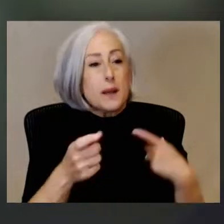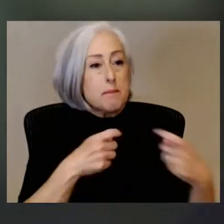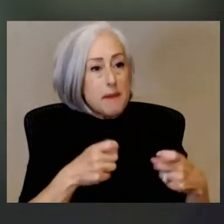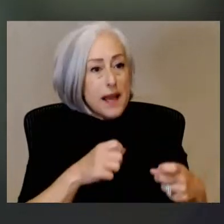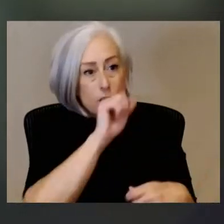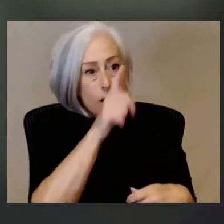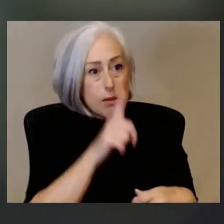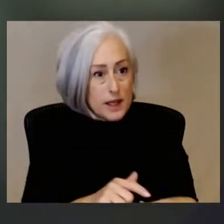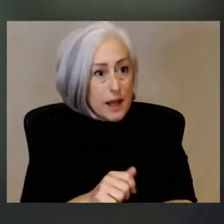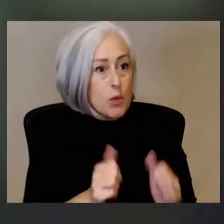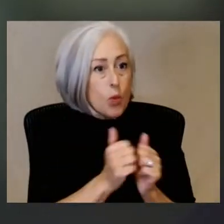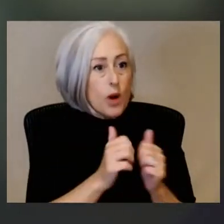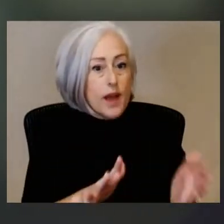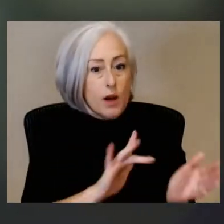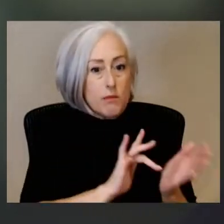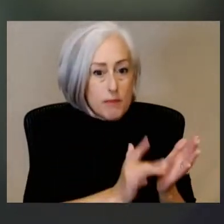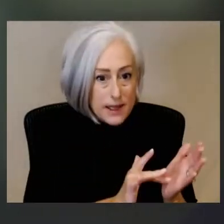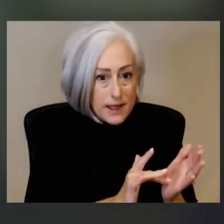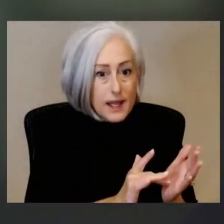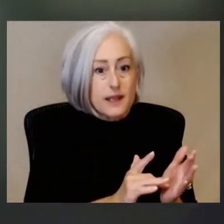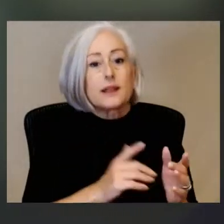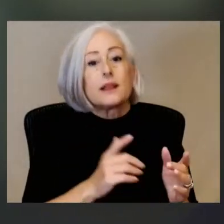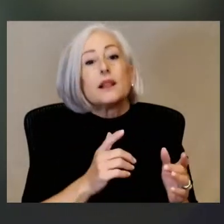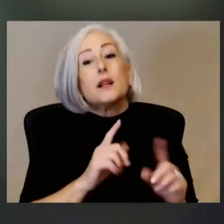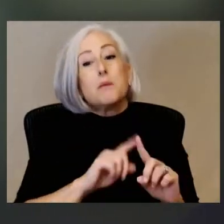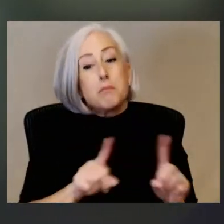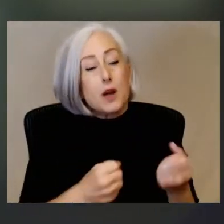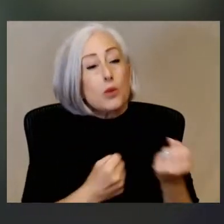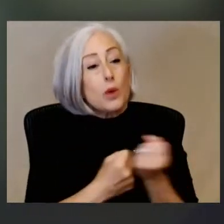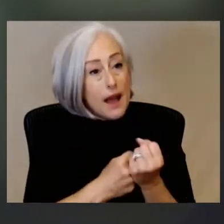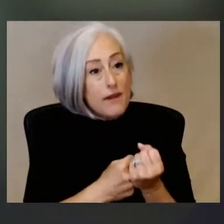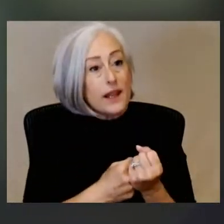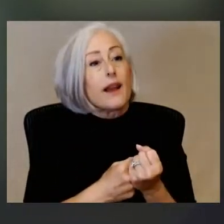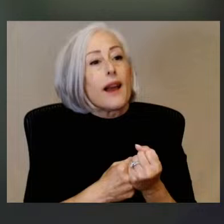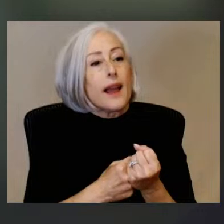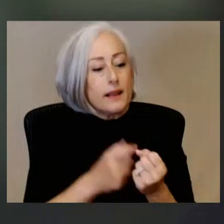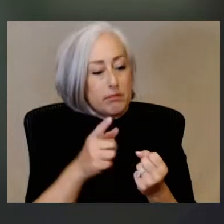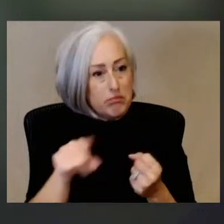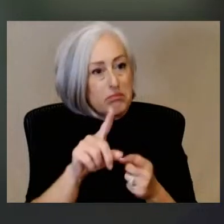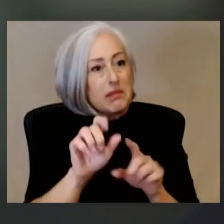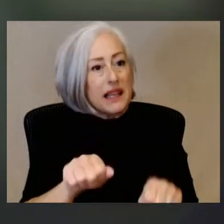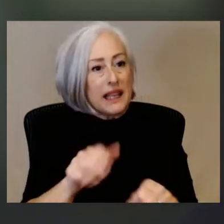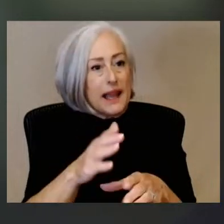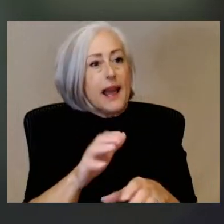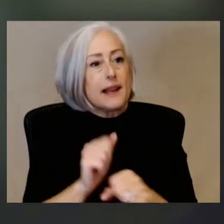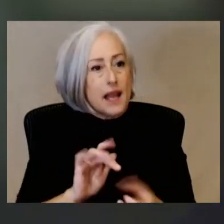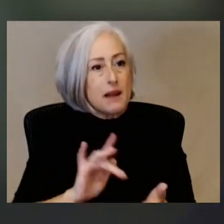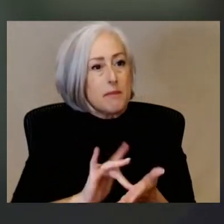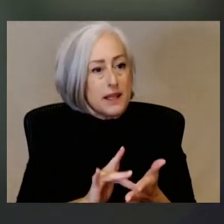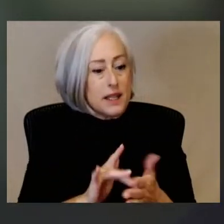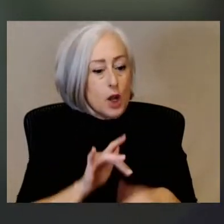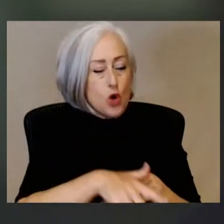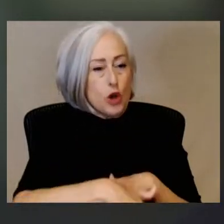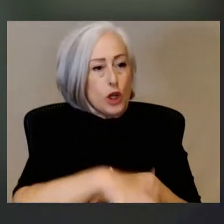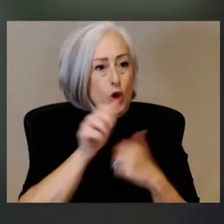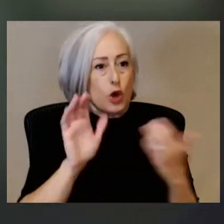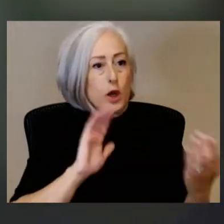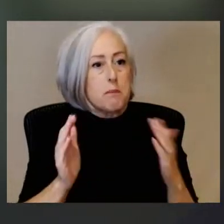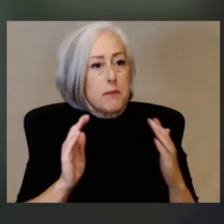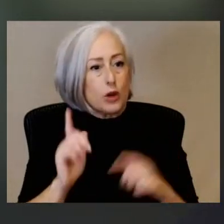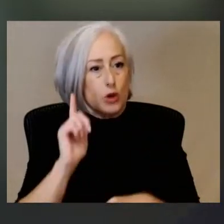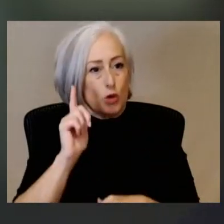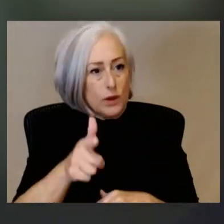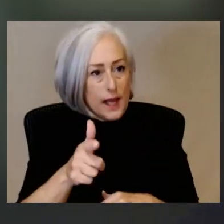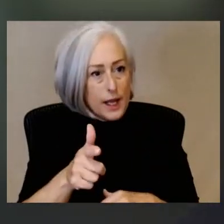absolutely advocate for appropriate use of antidepressants earlier rather than later to resolve